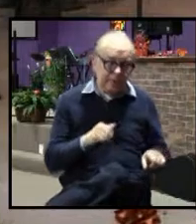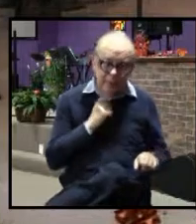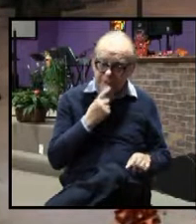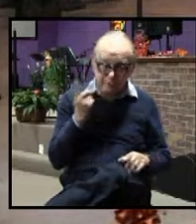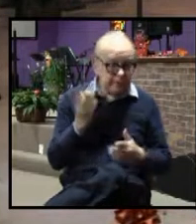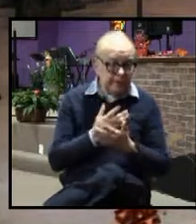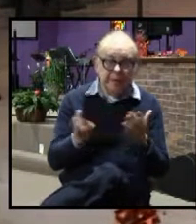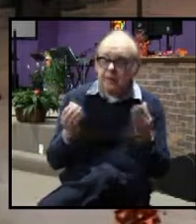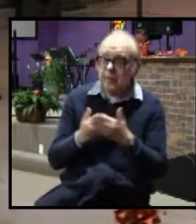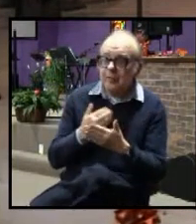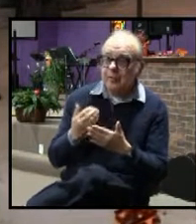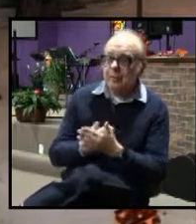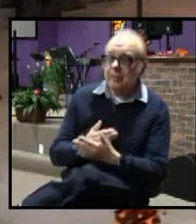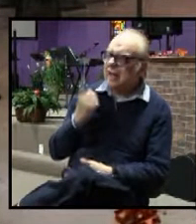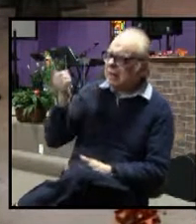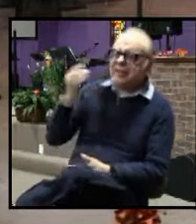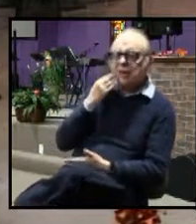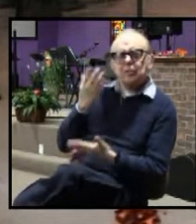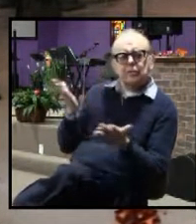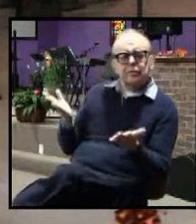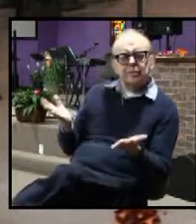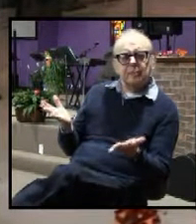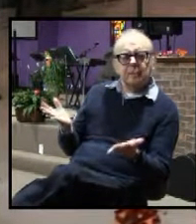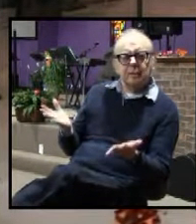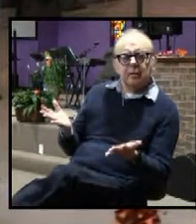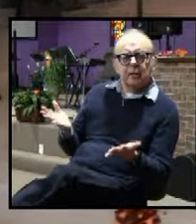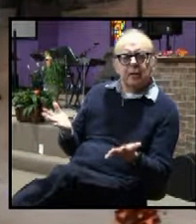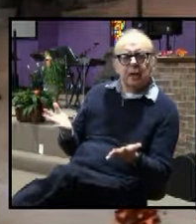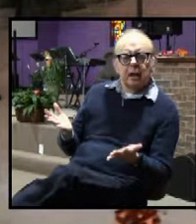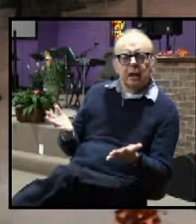You're not telling me anything new. He already knows.